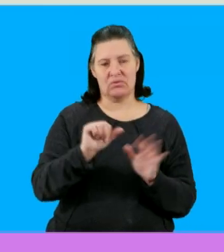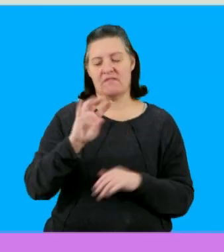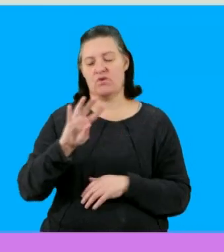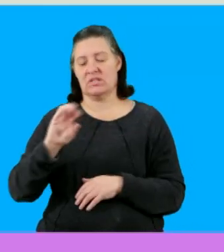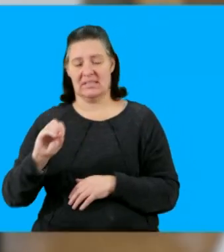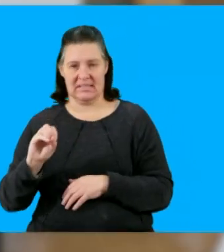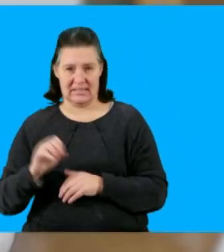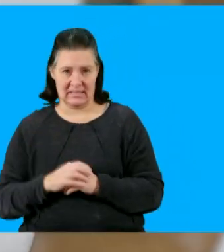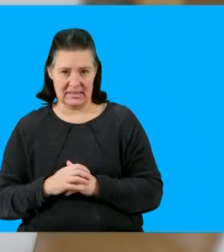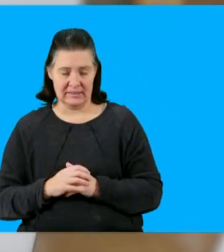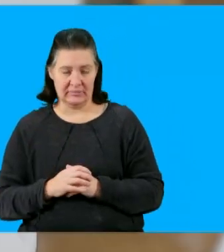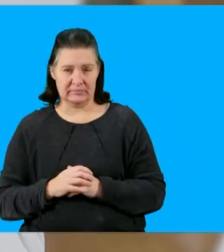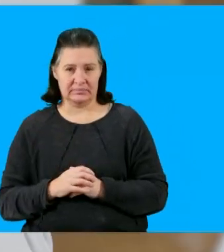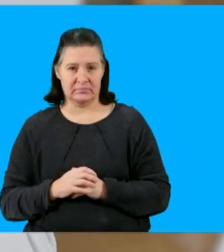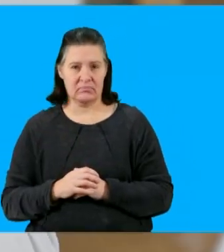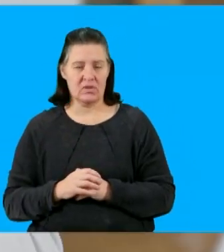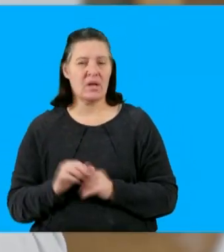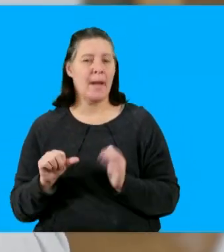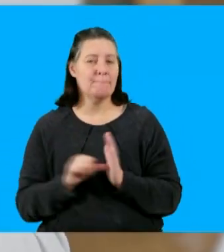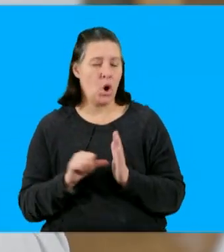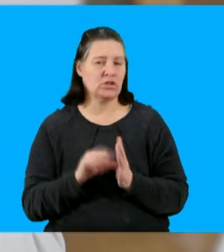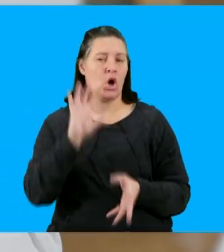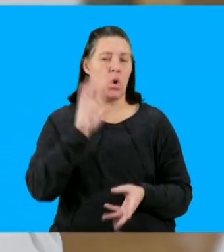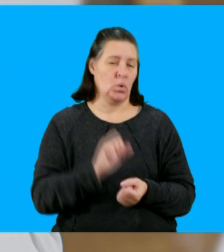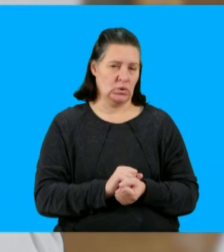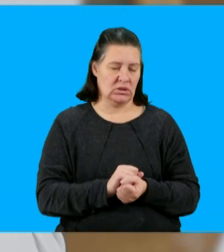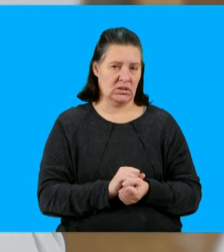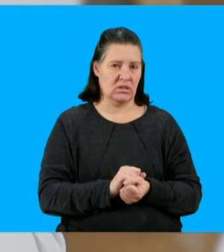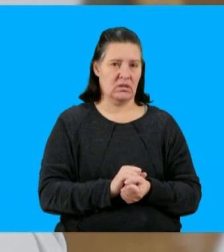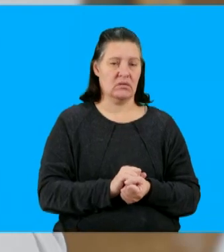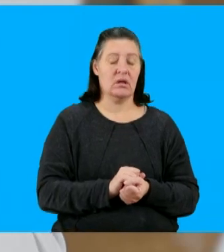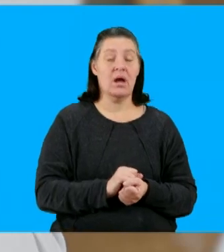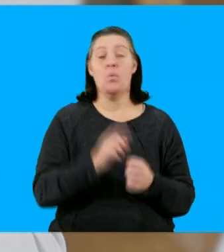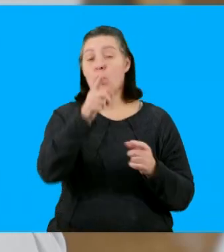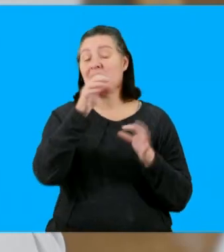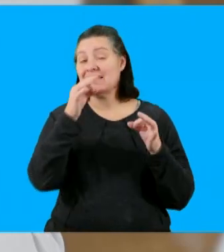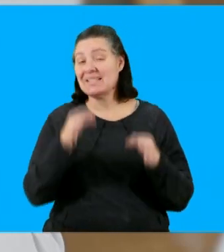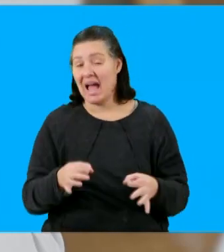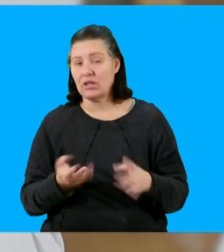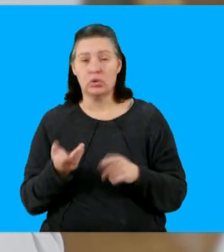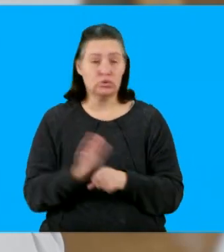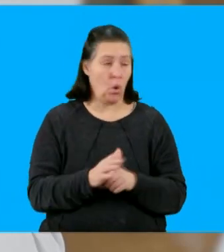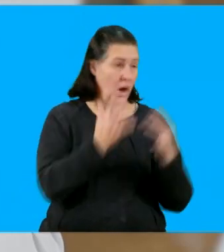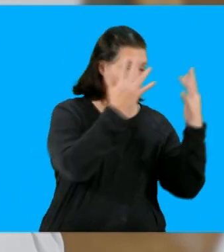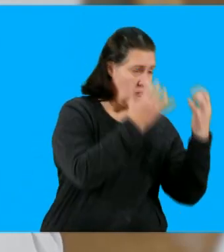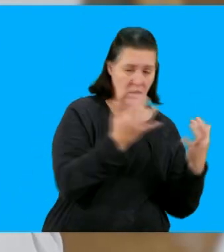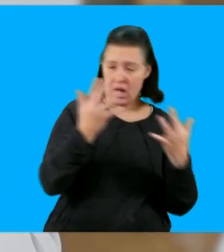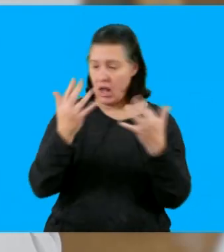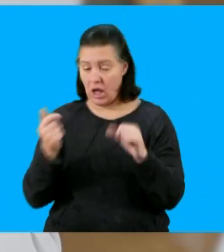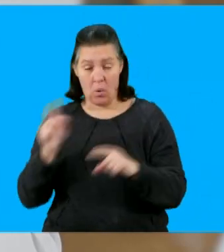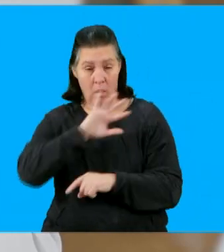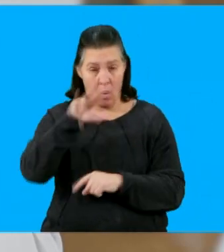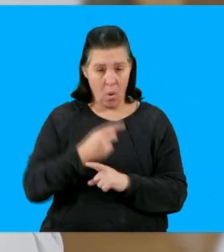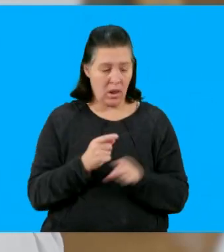2,640 Rand. Now, it's very important that you have to conclude, right? It says, determine by showing all